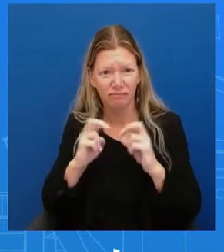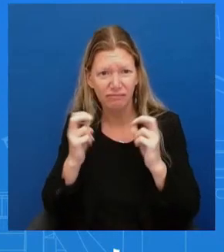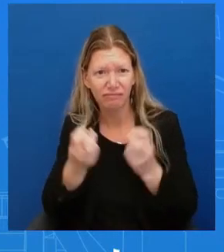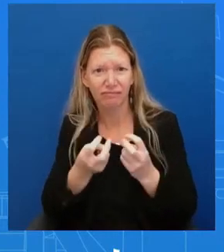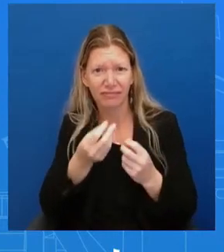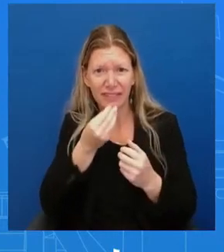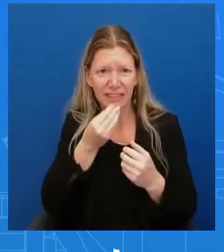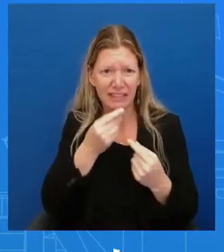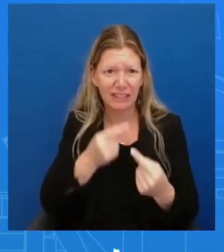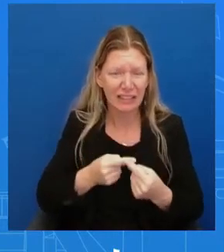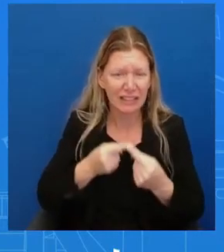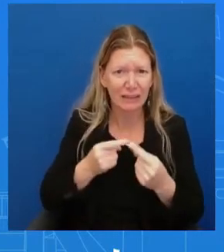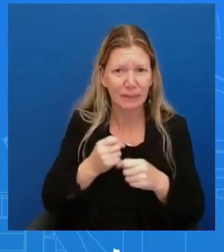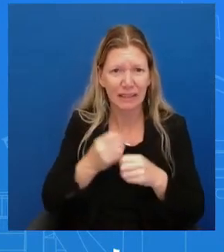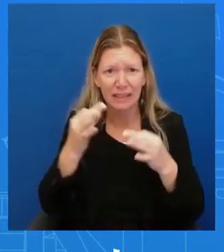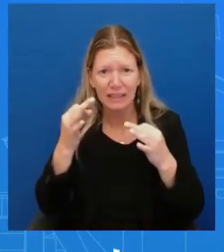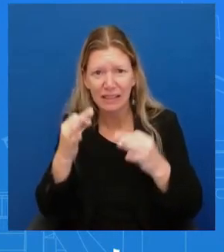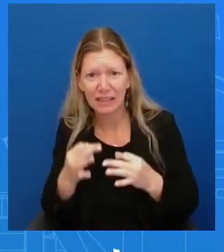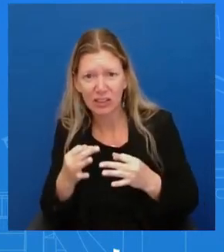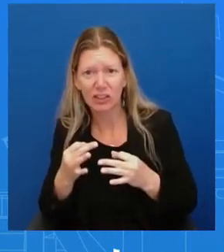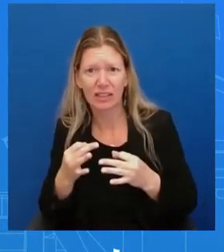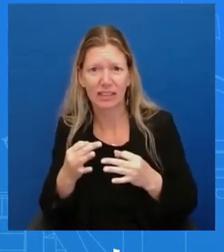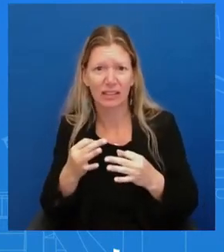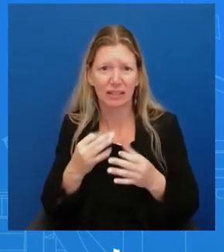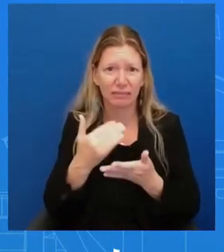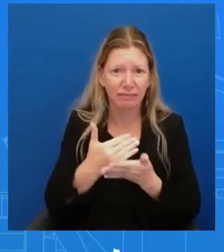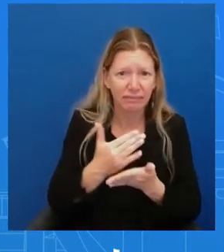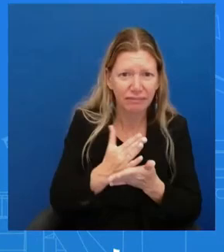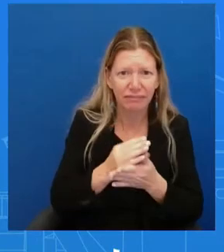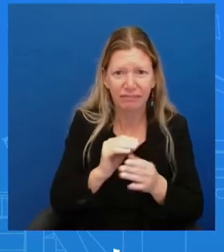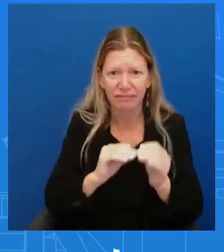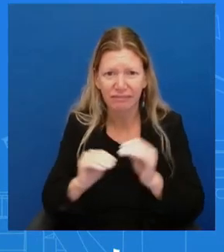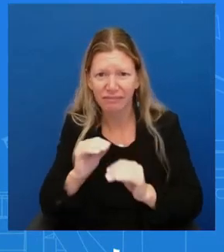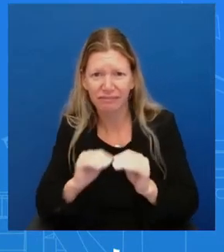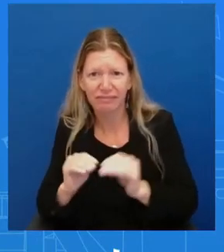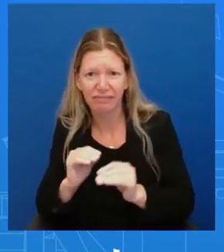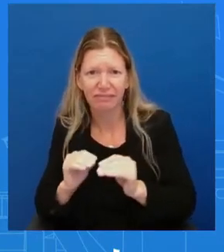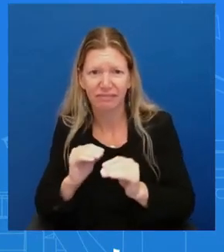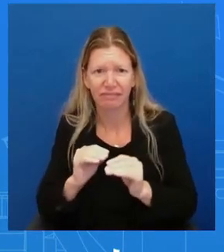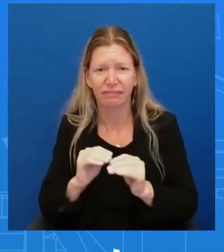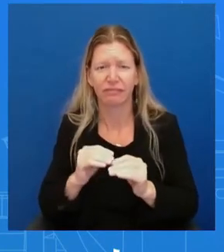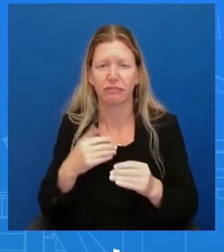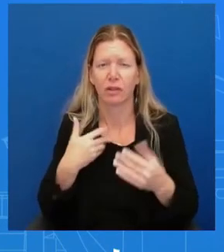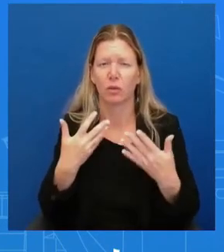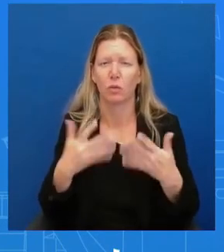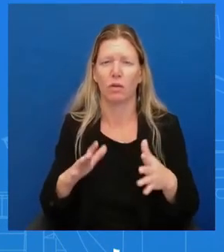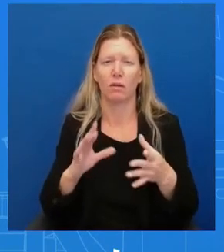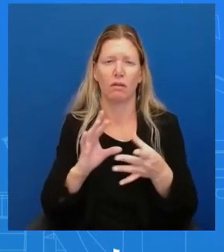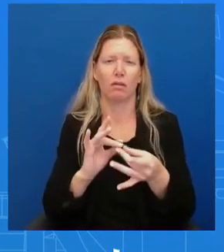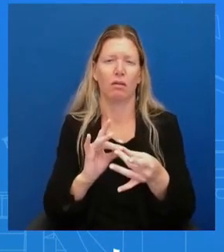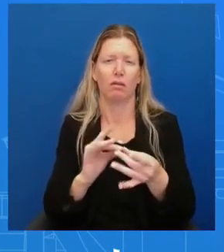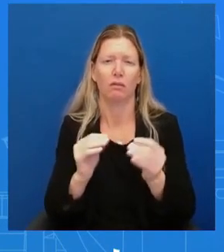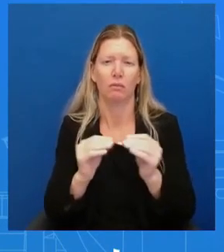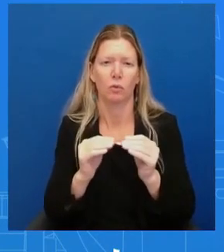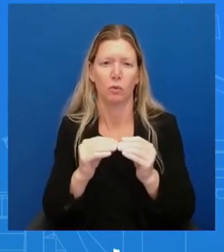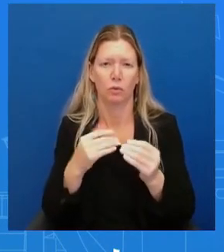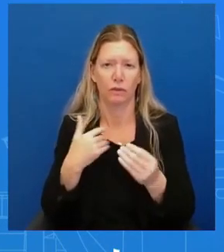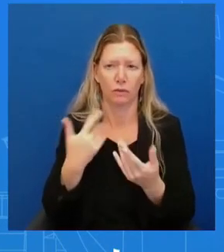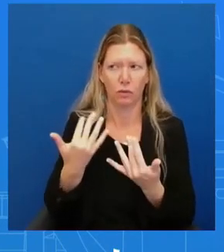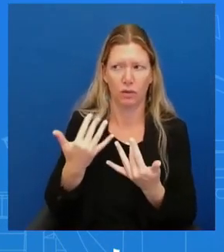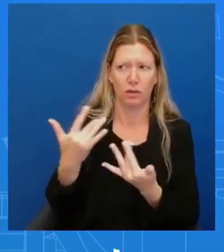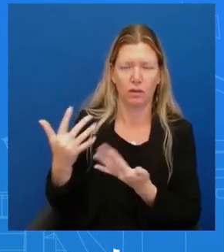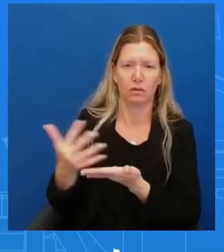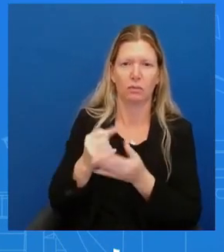I don't want to speak about it until I get more information. But going back to the LNG